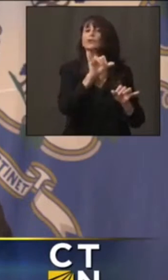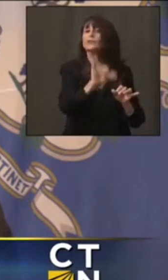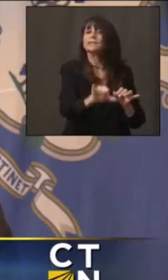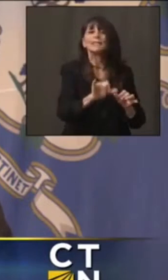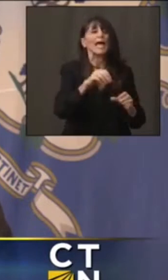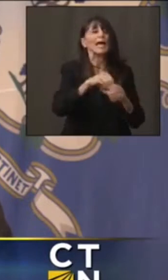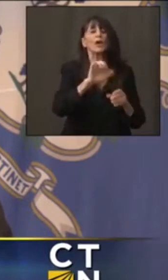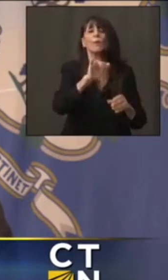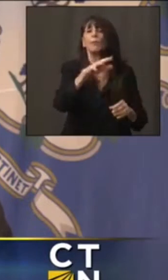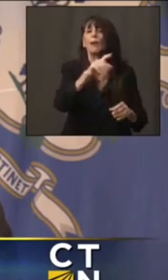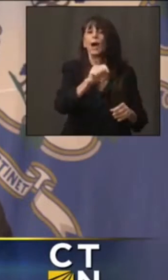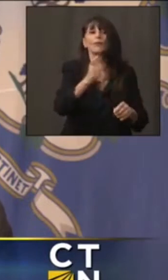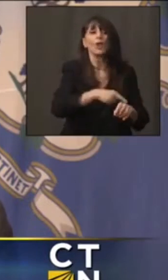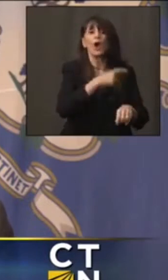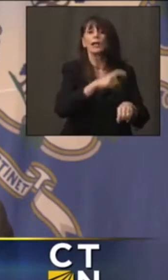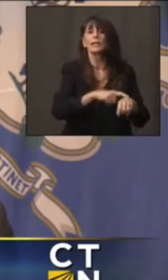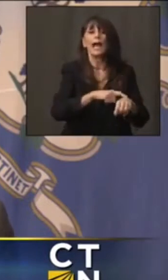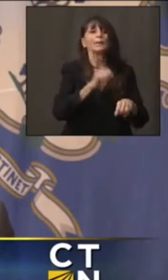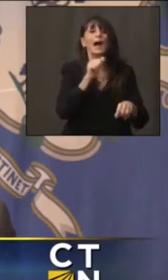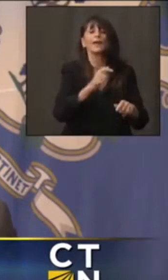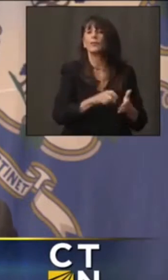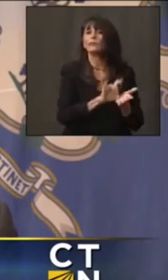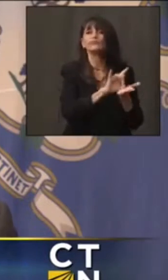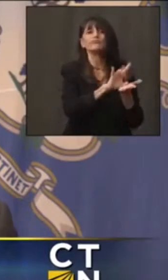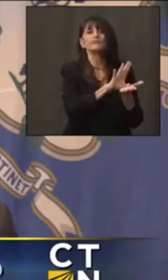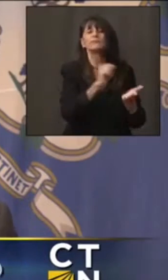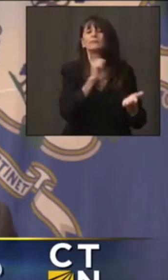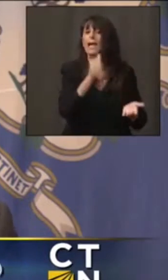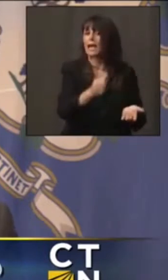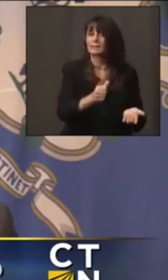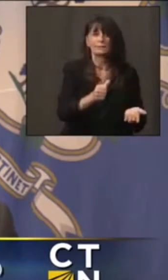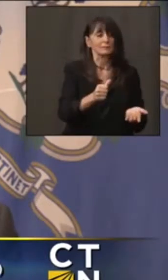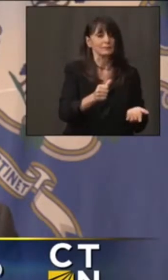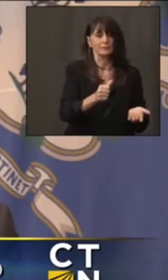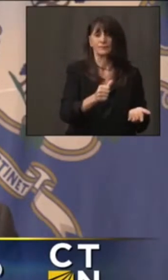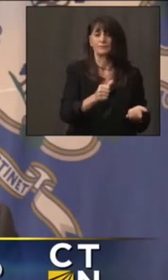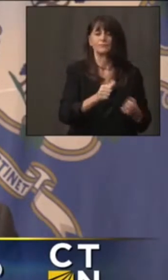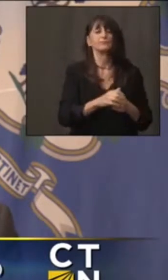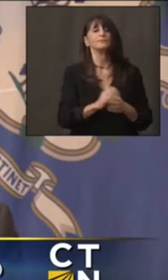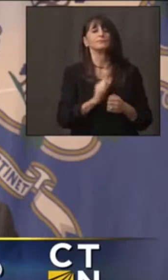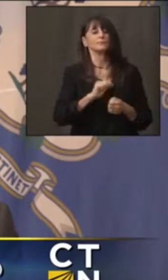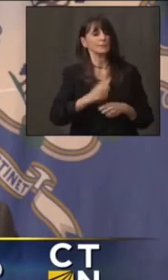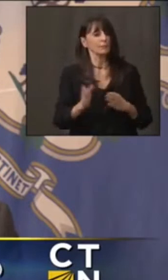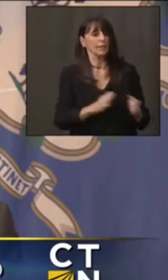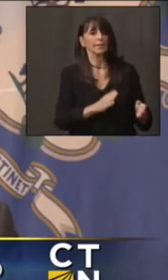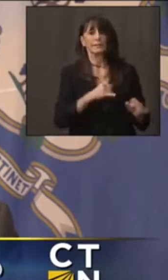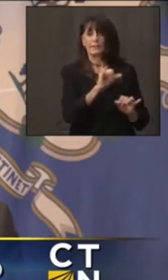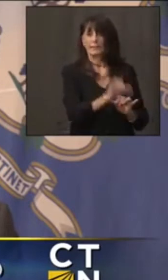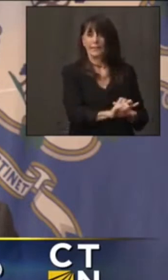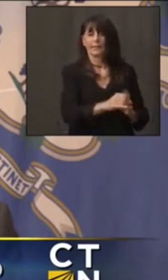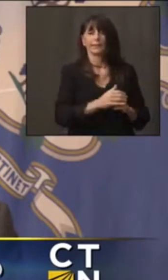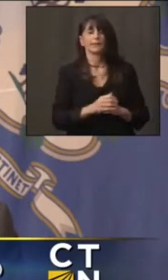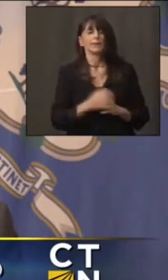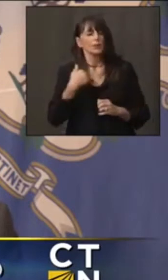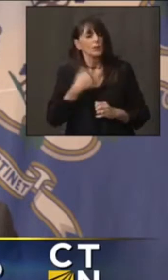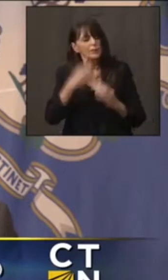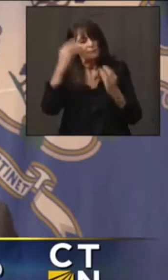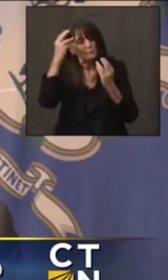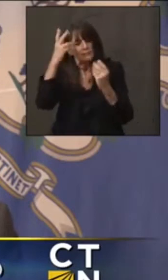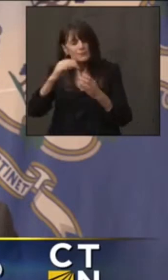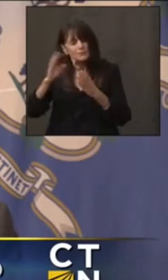apartment longer without risk of eviction, no eviction. We thought long and hard about